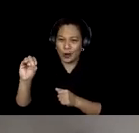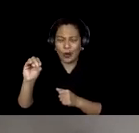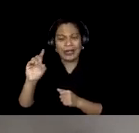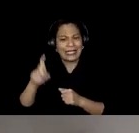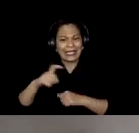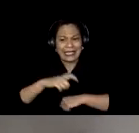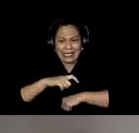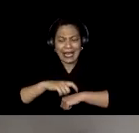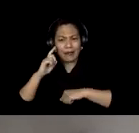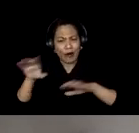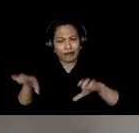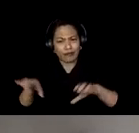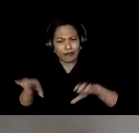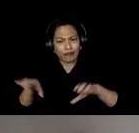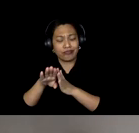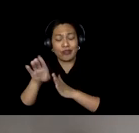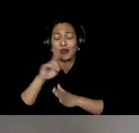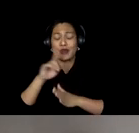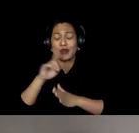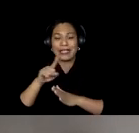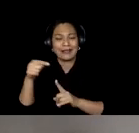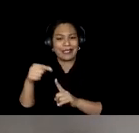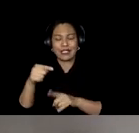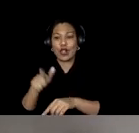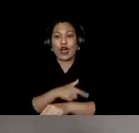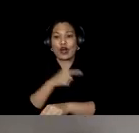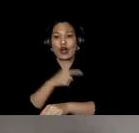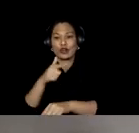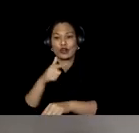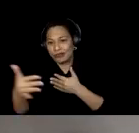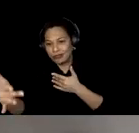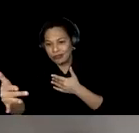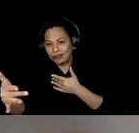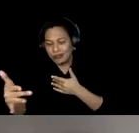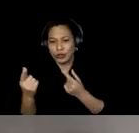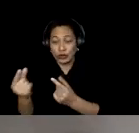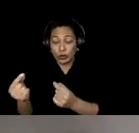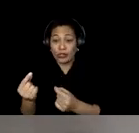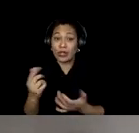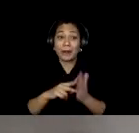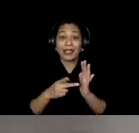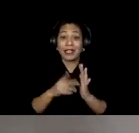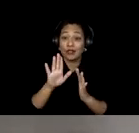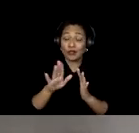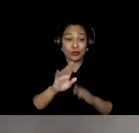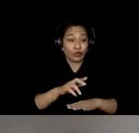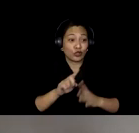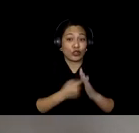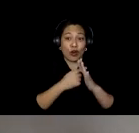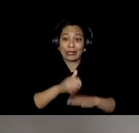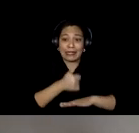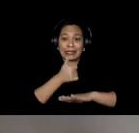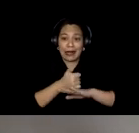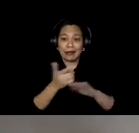have to keep working at. It's a long game. So even once you start implementing some of these techniques, don't expect to